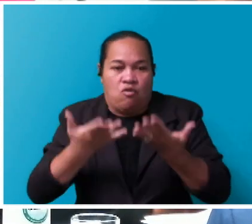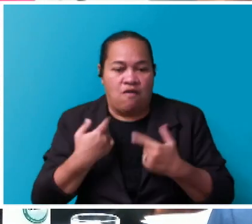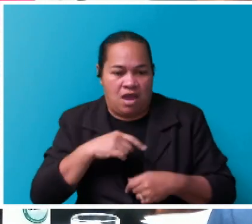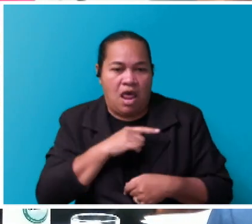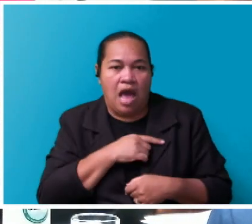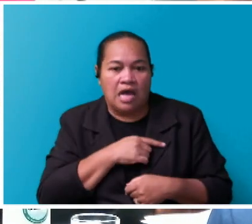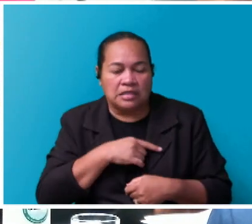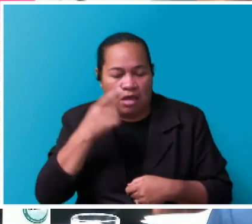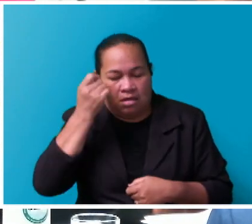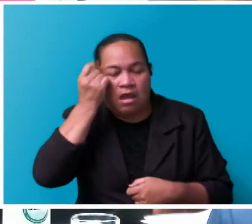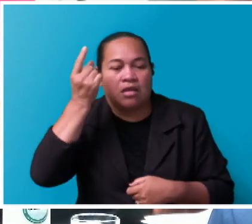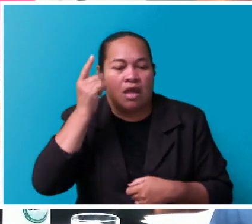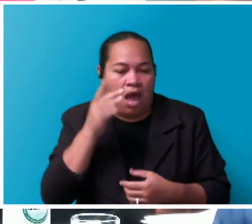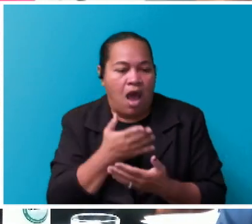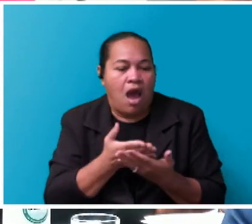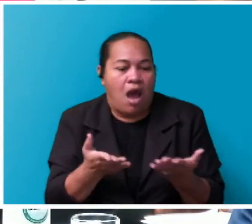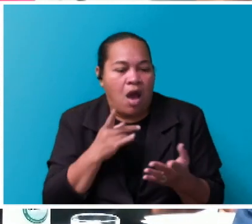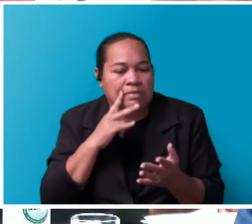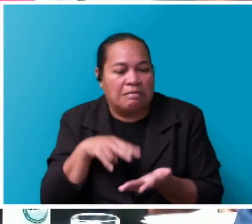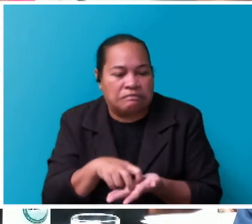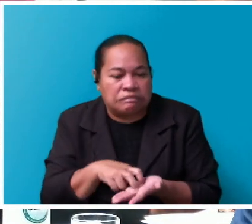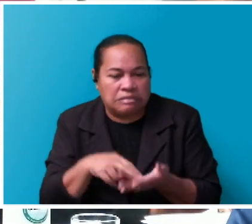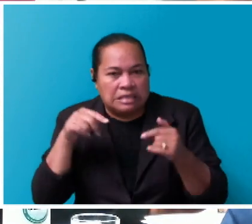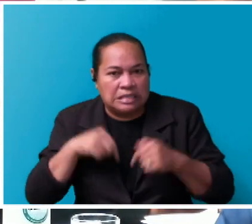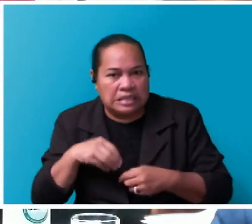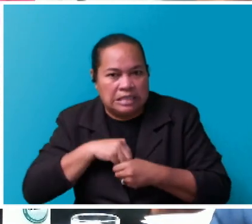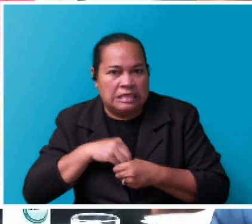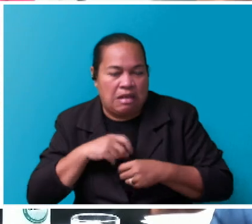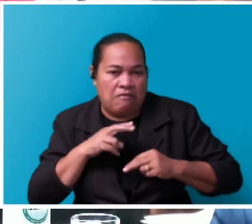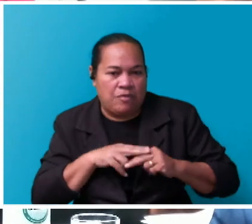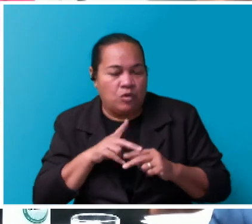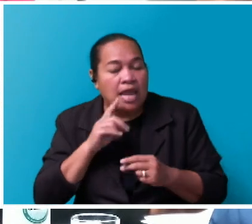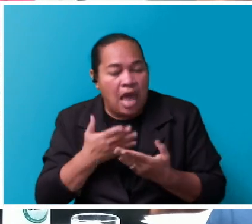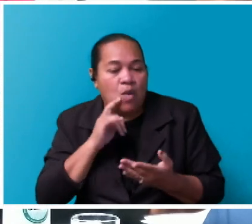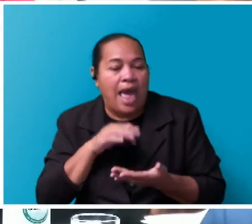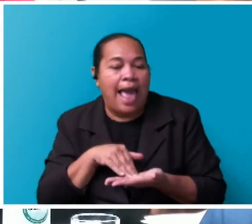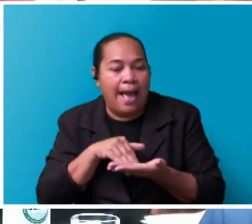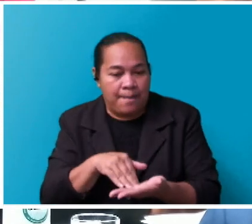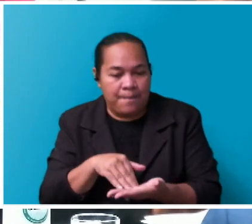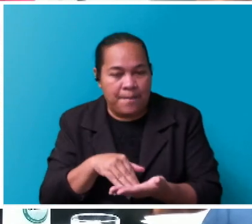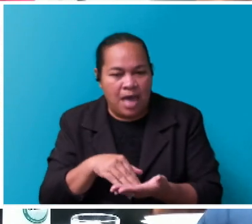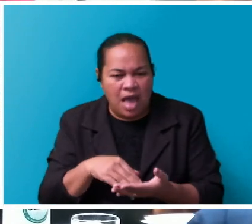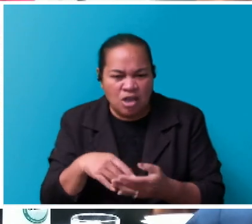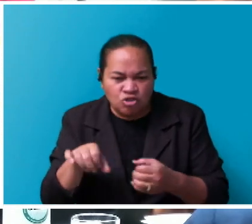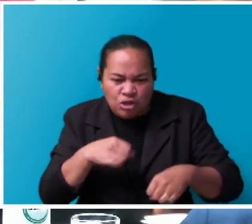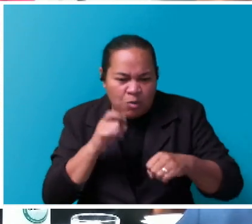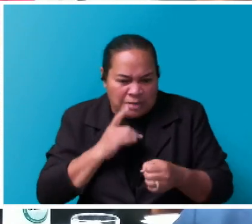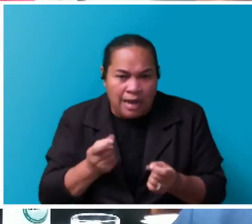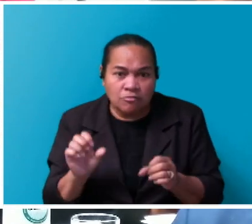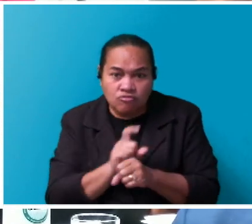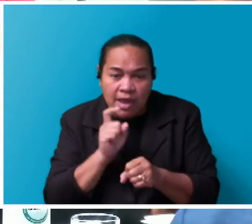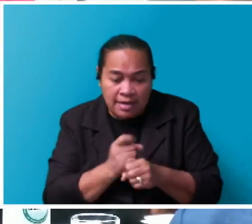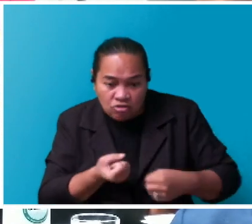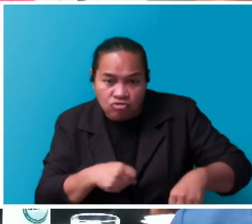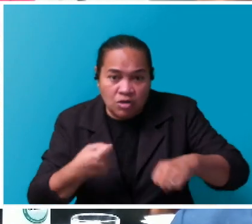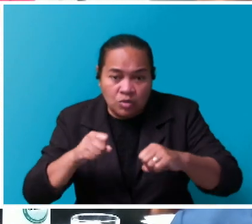into sector-specific vulnerabilities and are helping shape an evidence-based strategy and our case